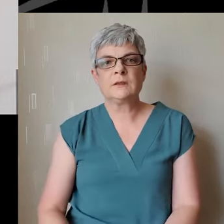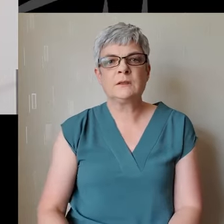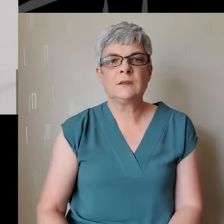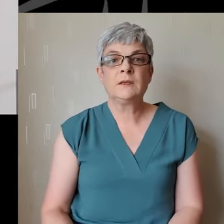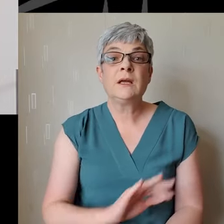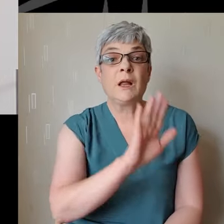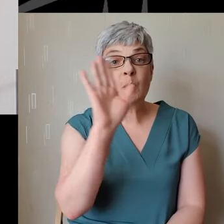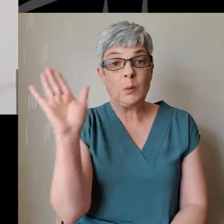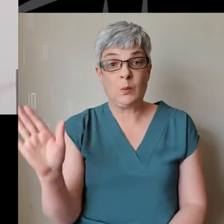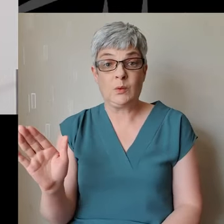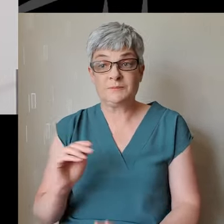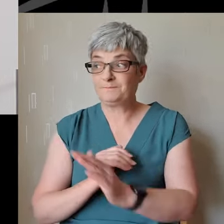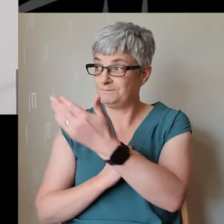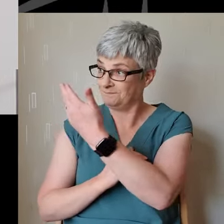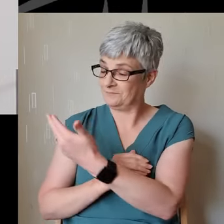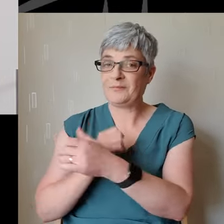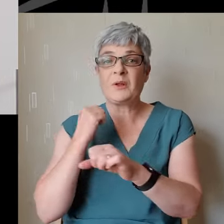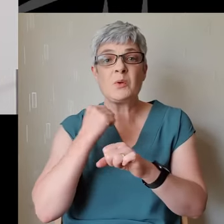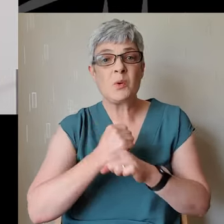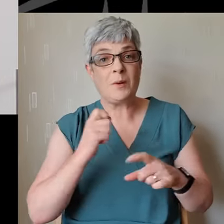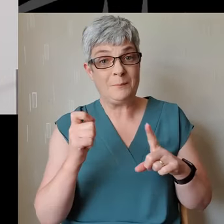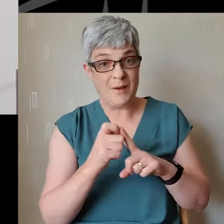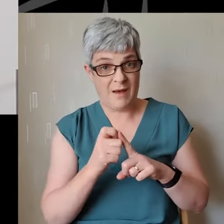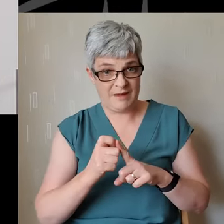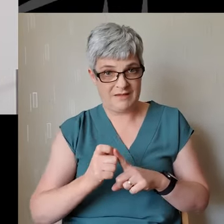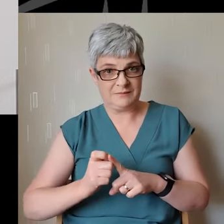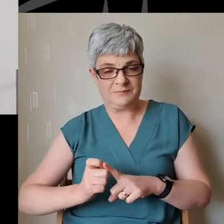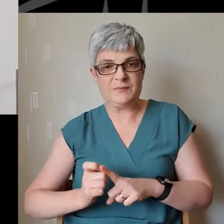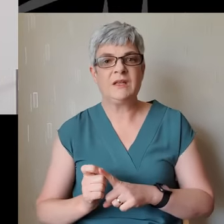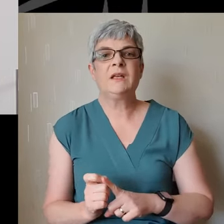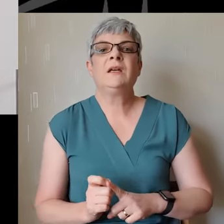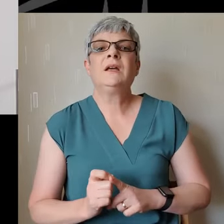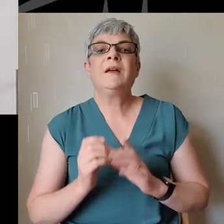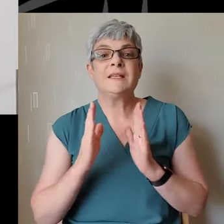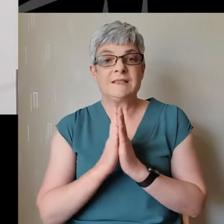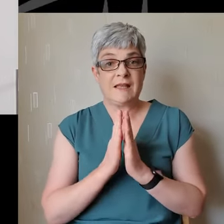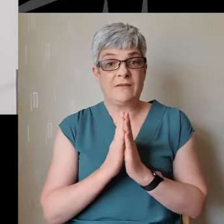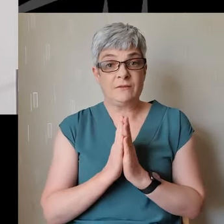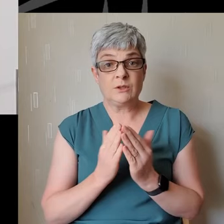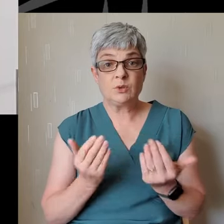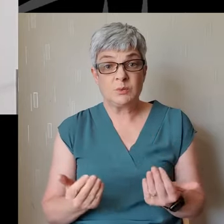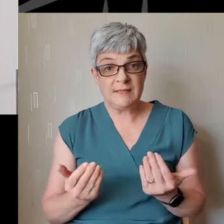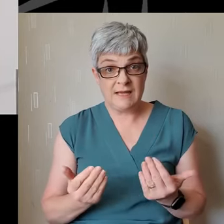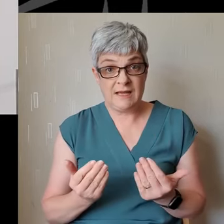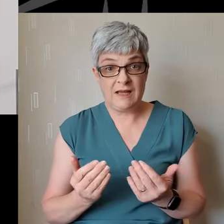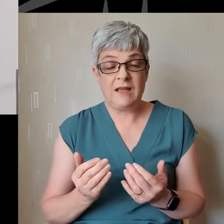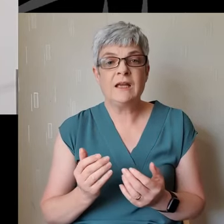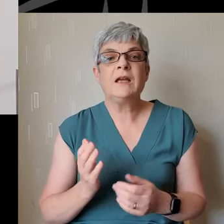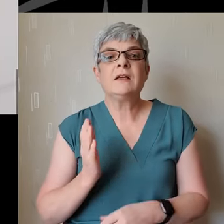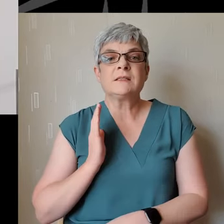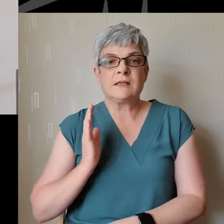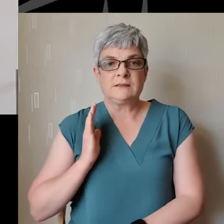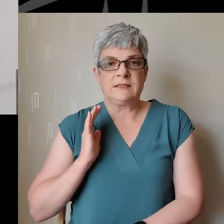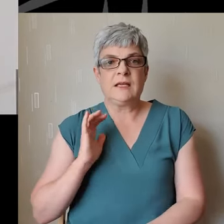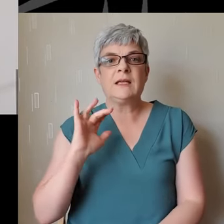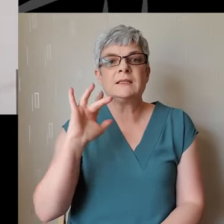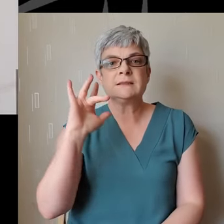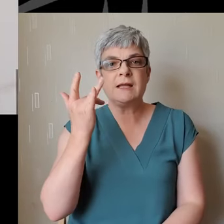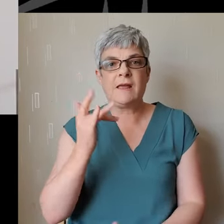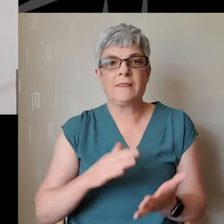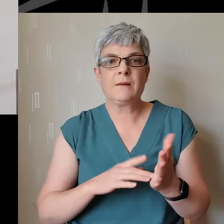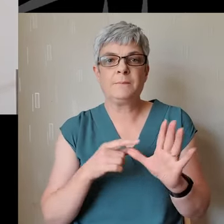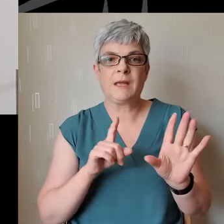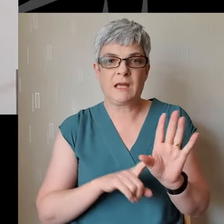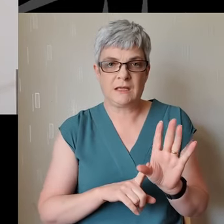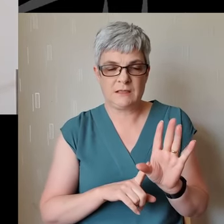Hello, I'm Gordon Palmer, minister here at Claremont Parish Church, and this is a service for Sunday, 10th of May. Bible